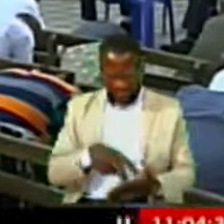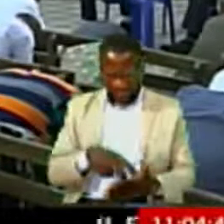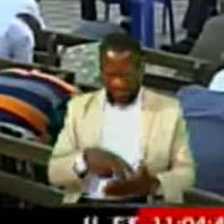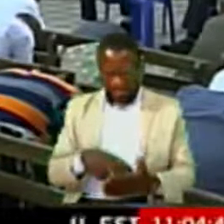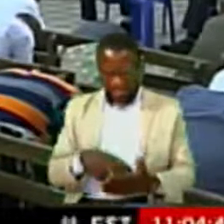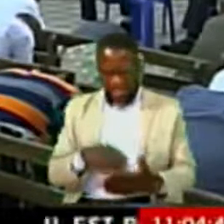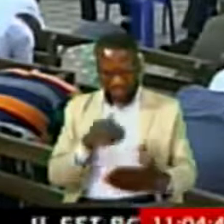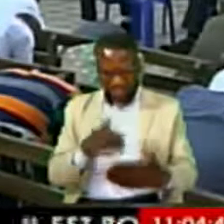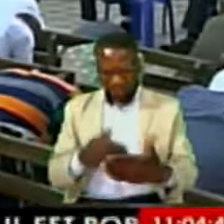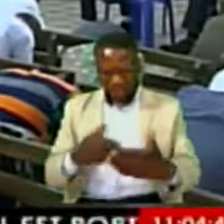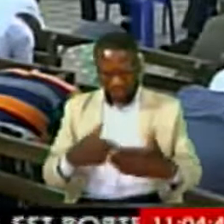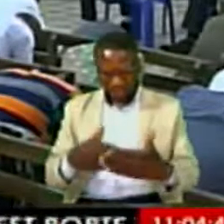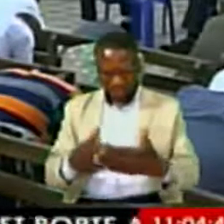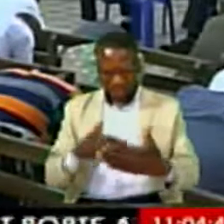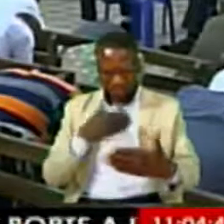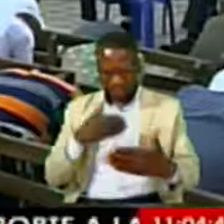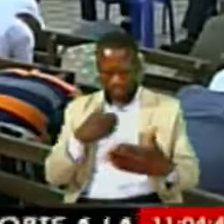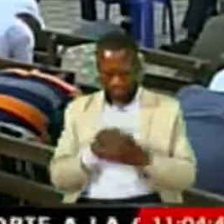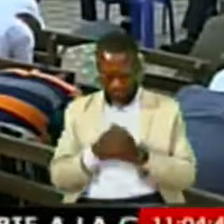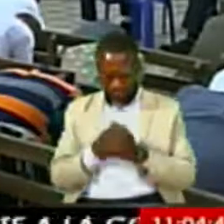Let us be stand up.